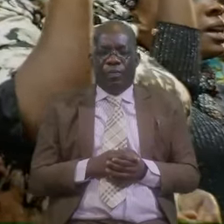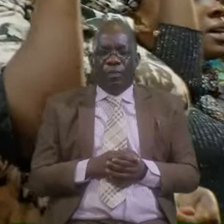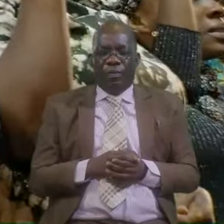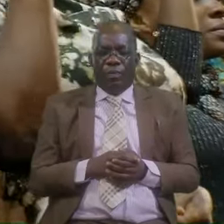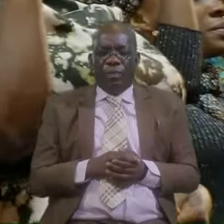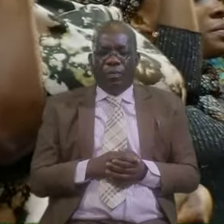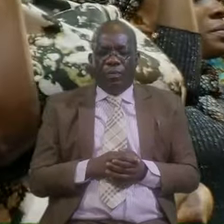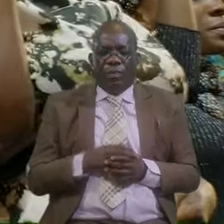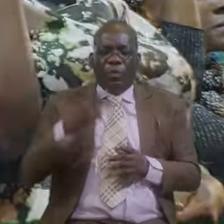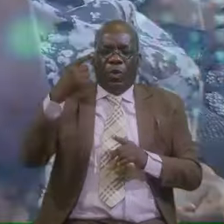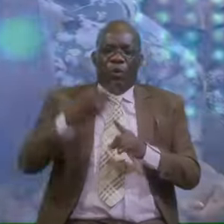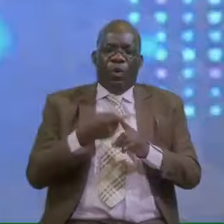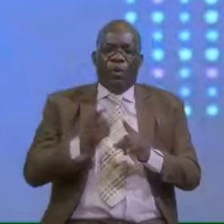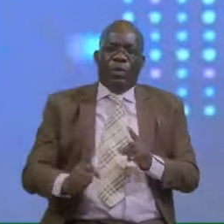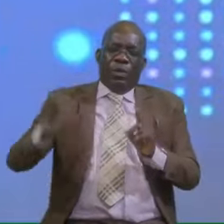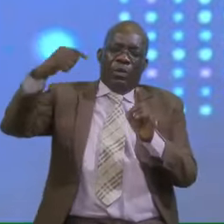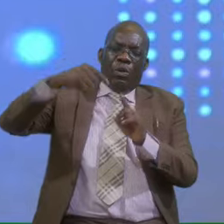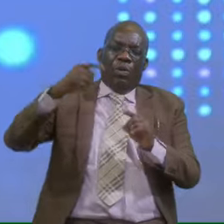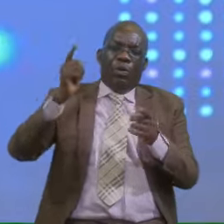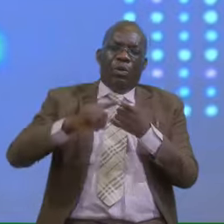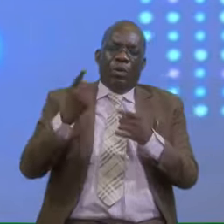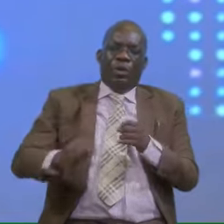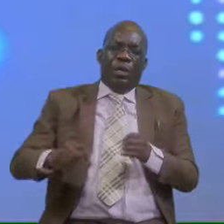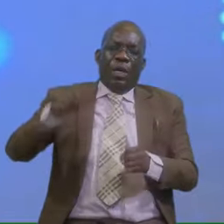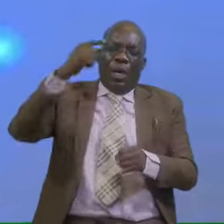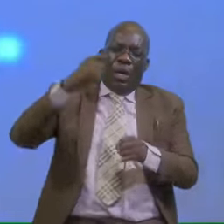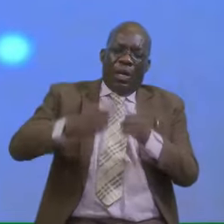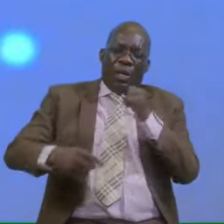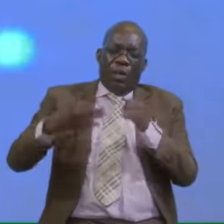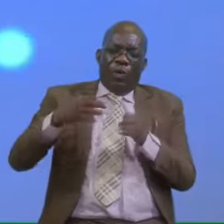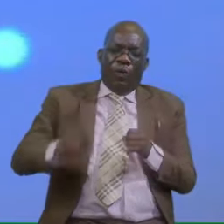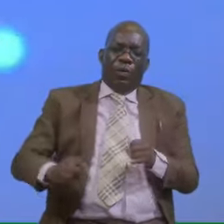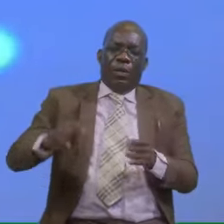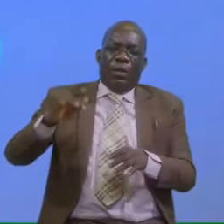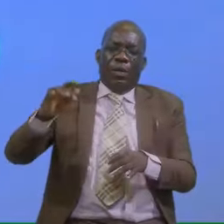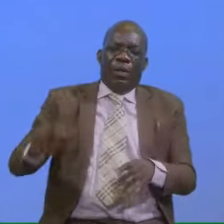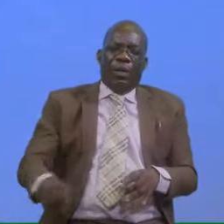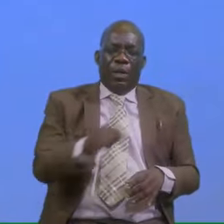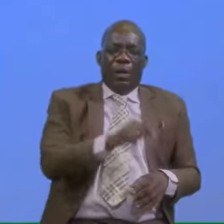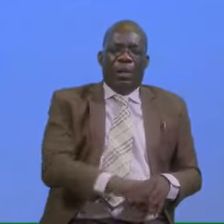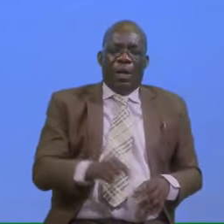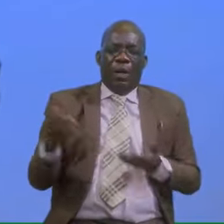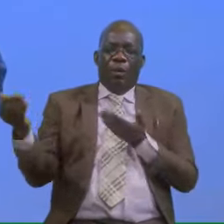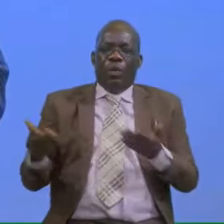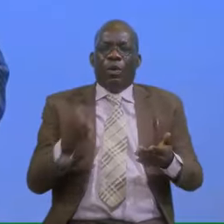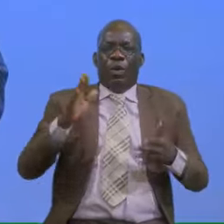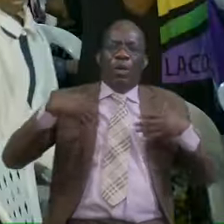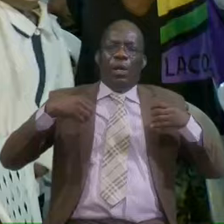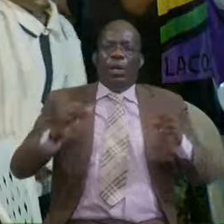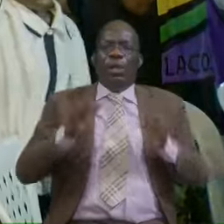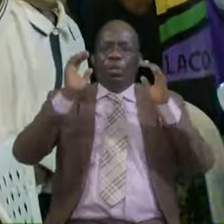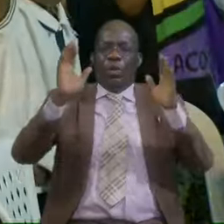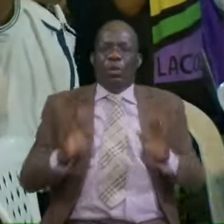From the top of it to the tip of the toe, bring your healing miracle upon everyone right